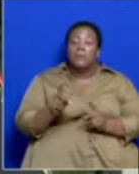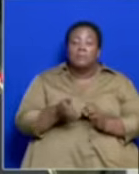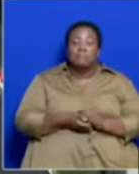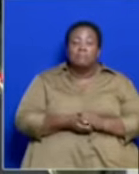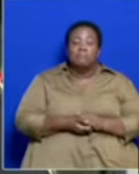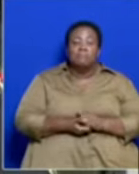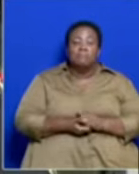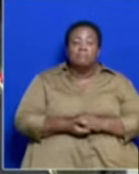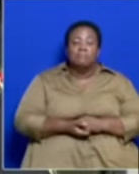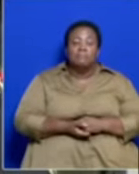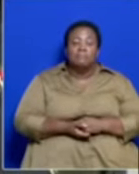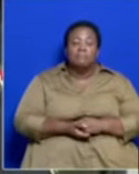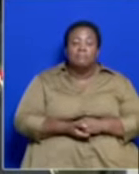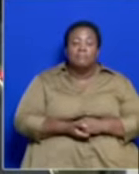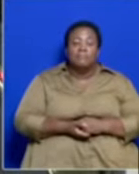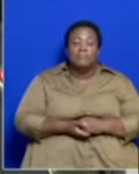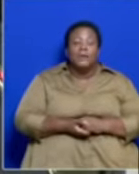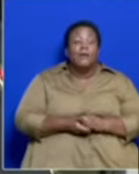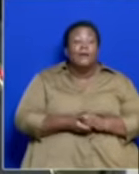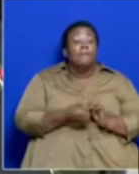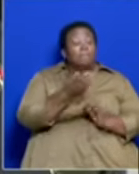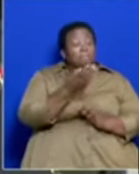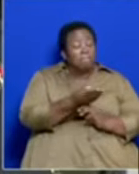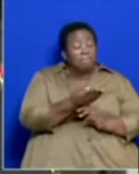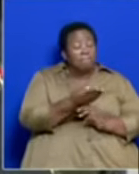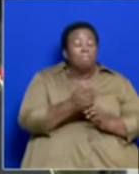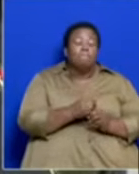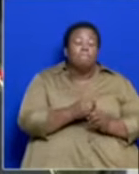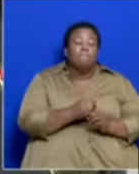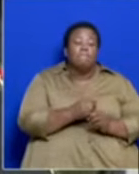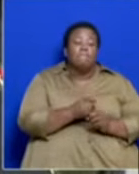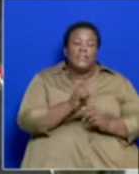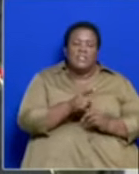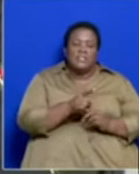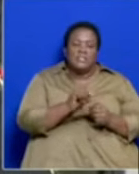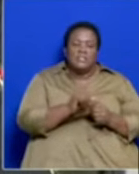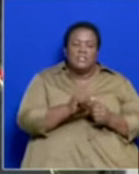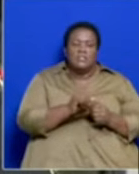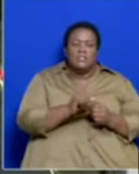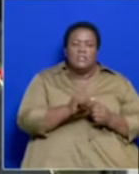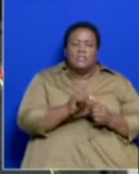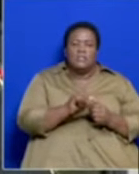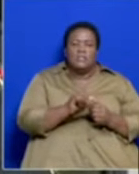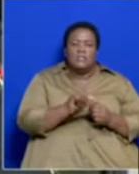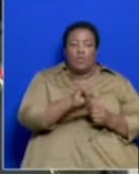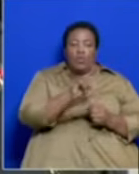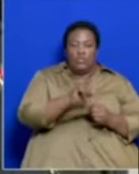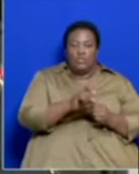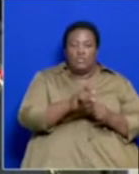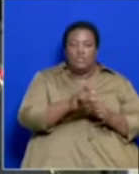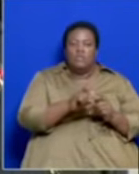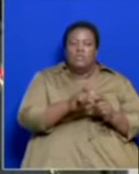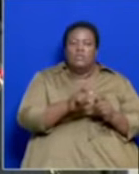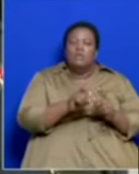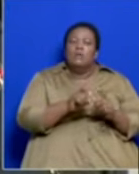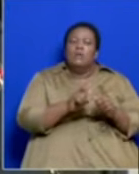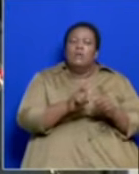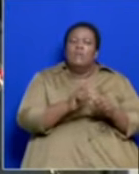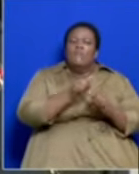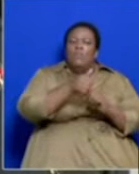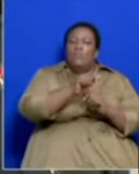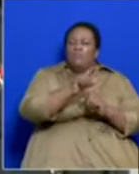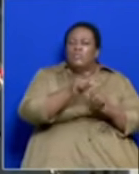Mr. Magagula, this is a follow-up on Commissioner Khumalo, but slightly different.